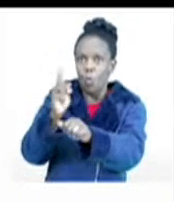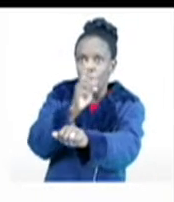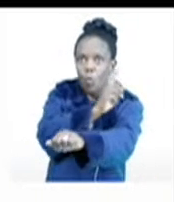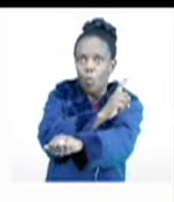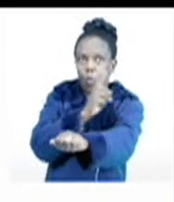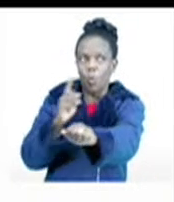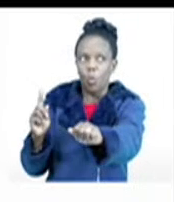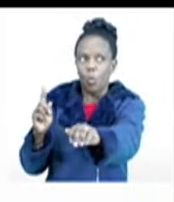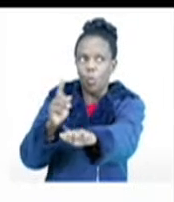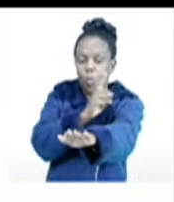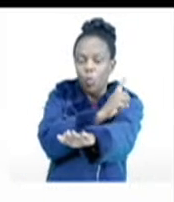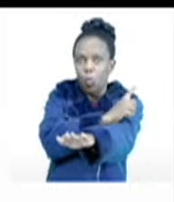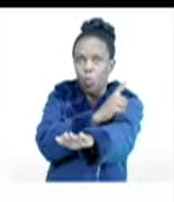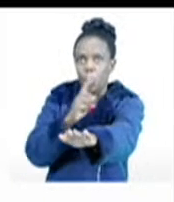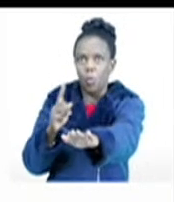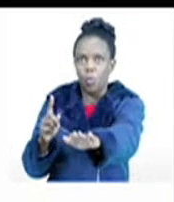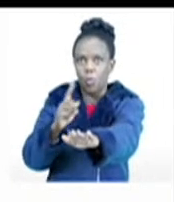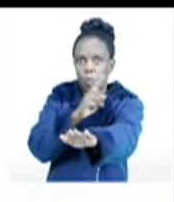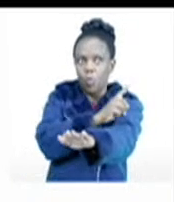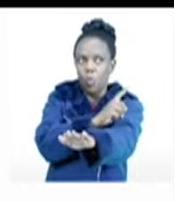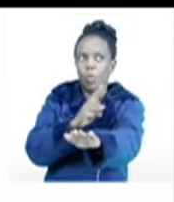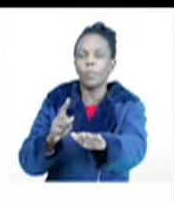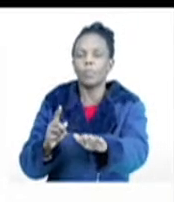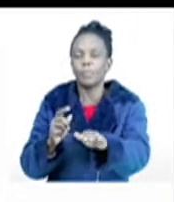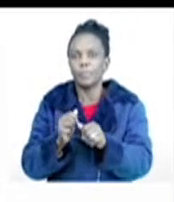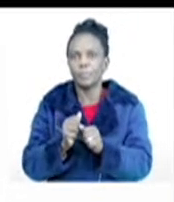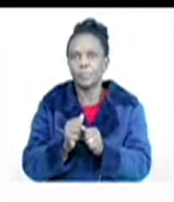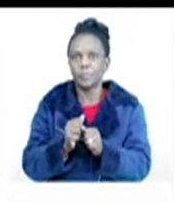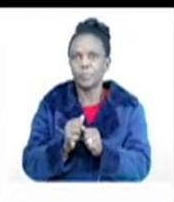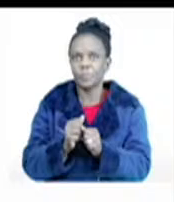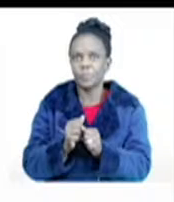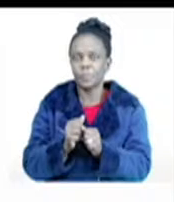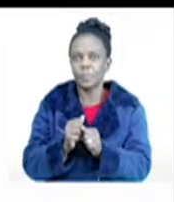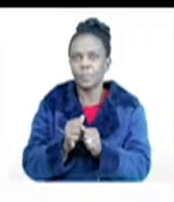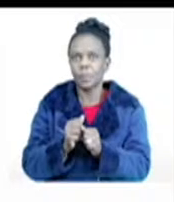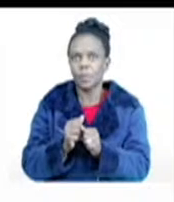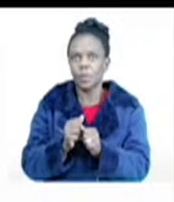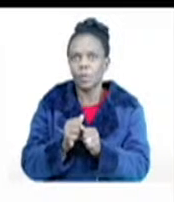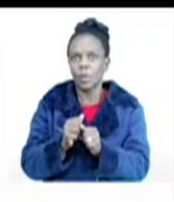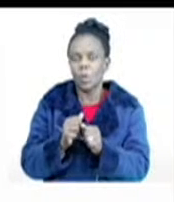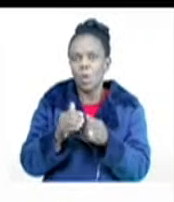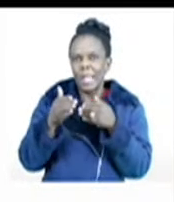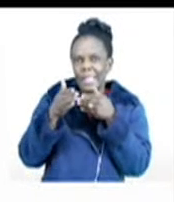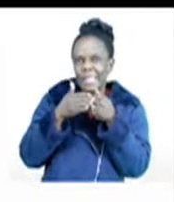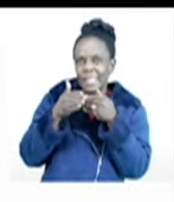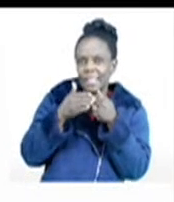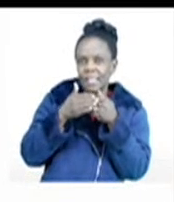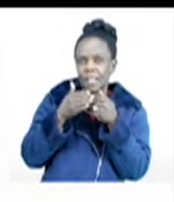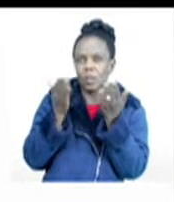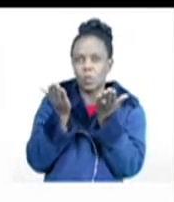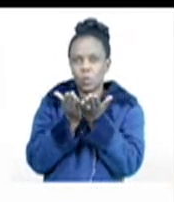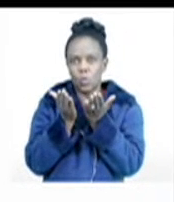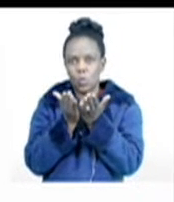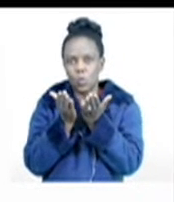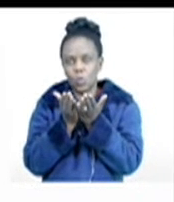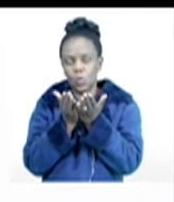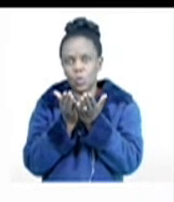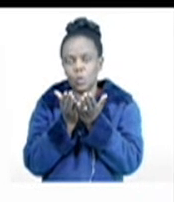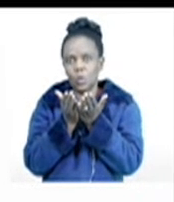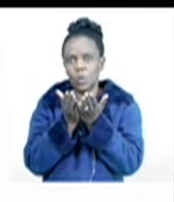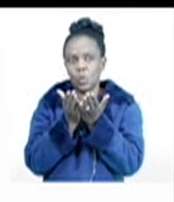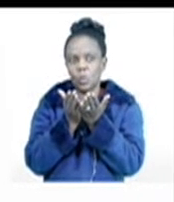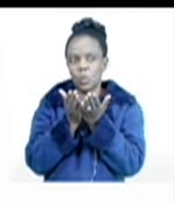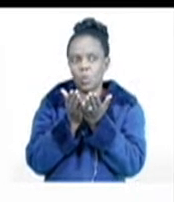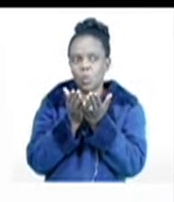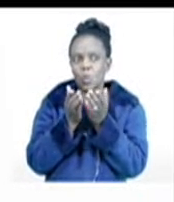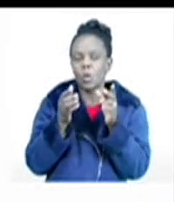be found in all sorts of places, especially around schools or in a community where there is a lot of